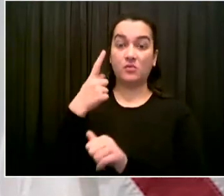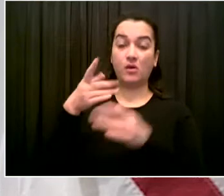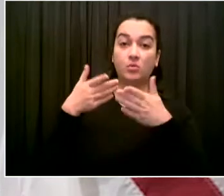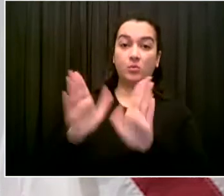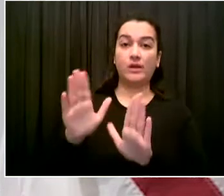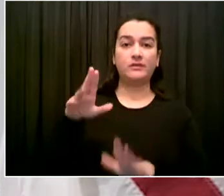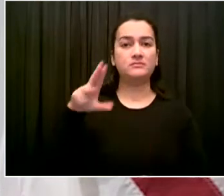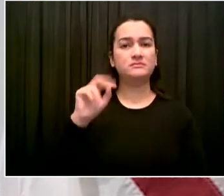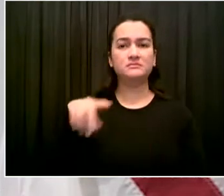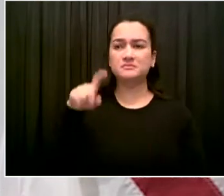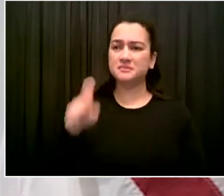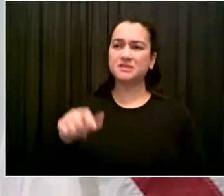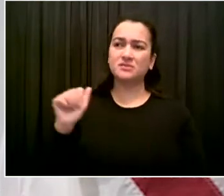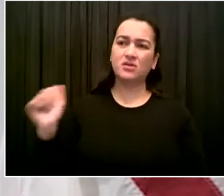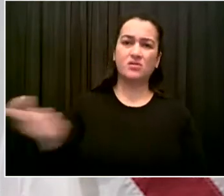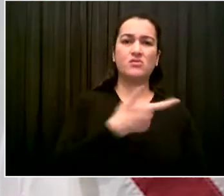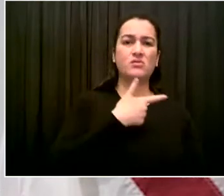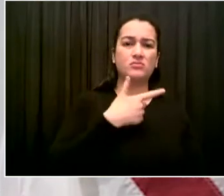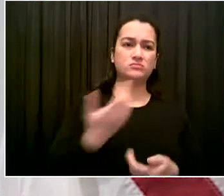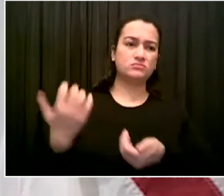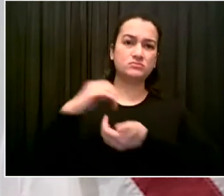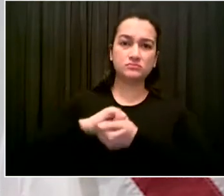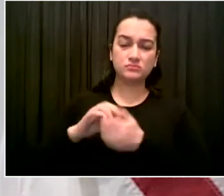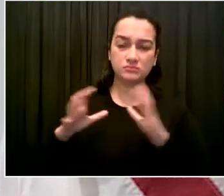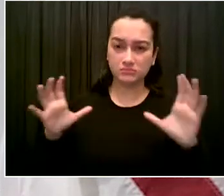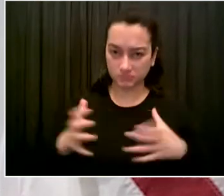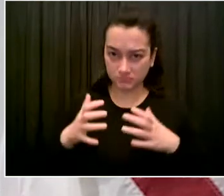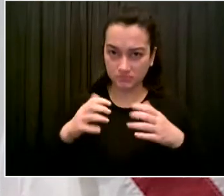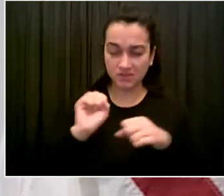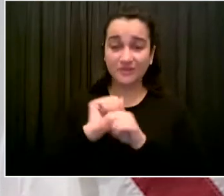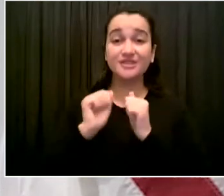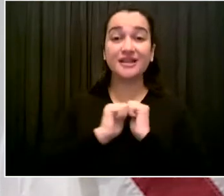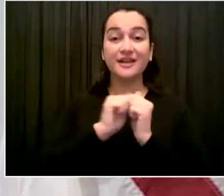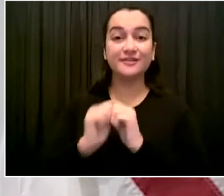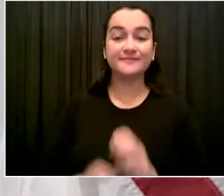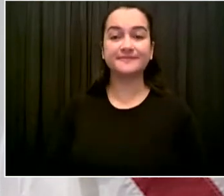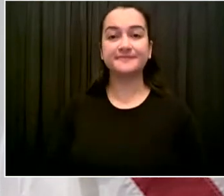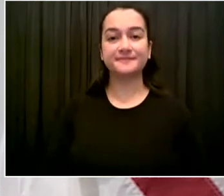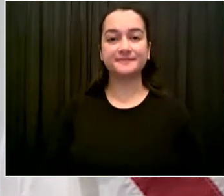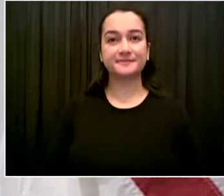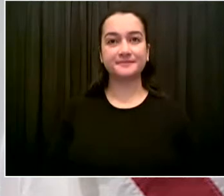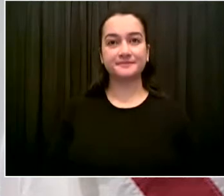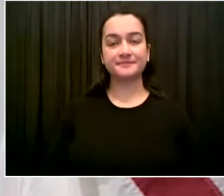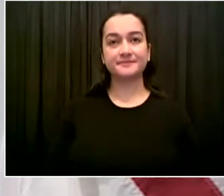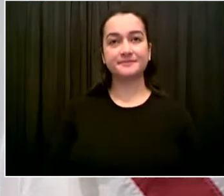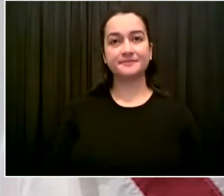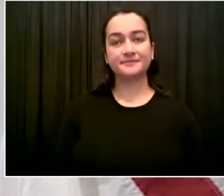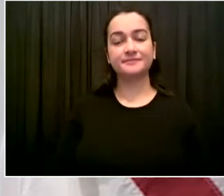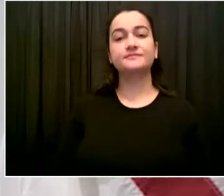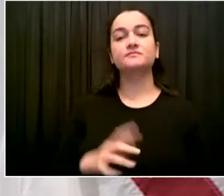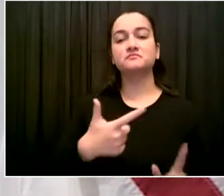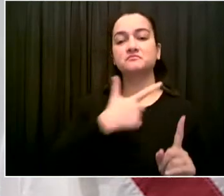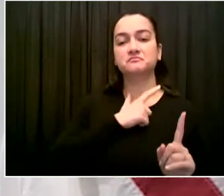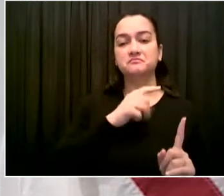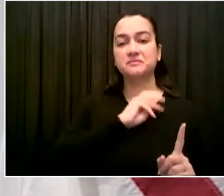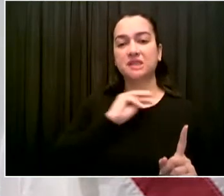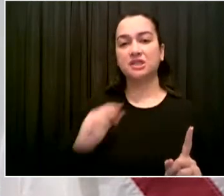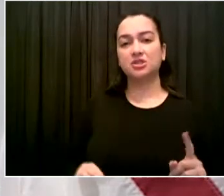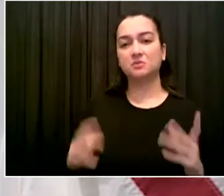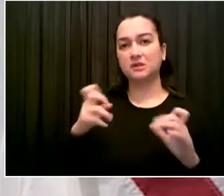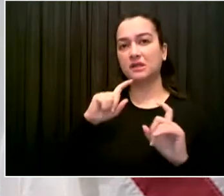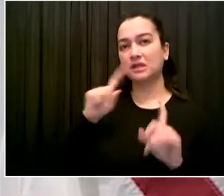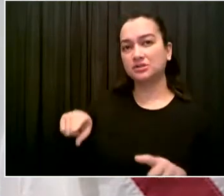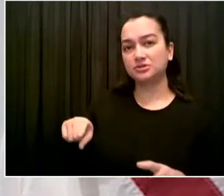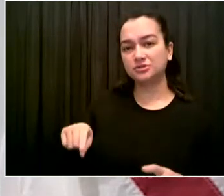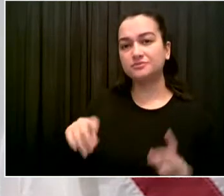the door-to-door canvassing, particularly with seniors. We've done this really successfully in public housing. We want to keep expanding that